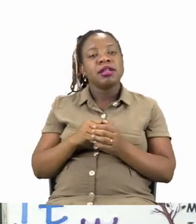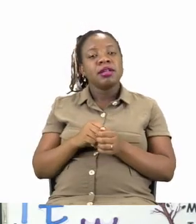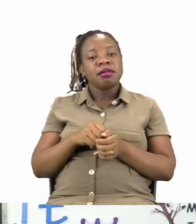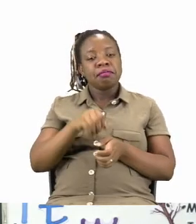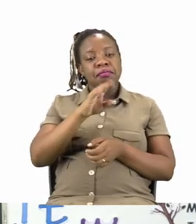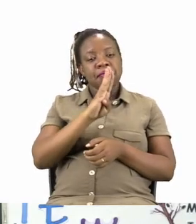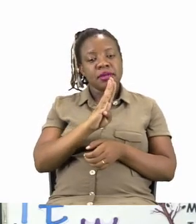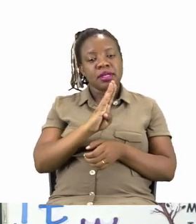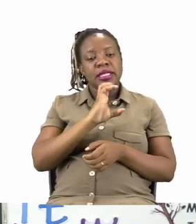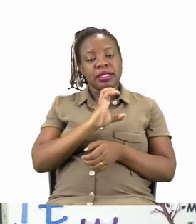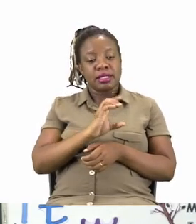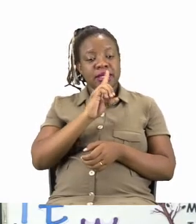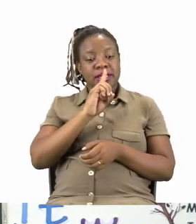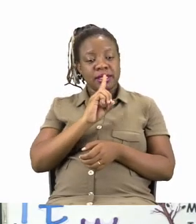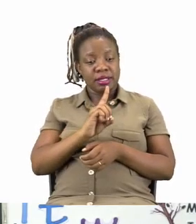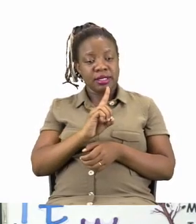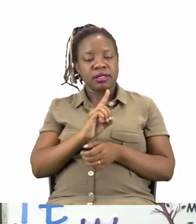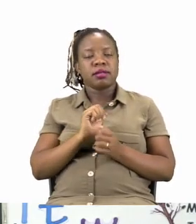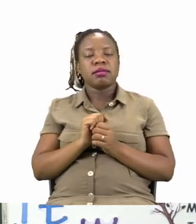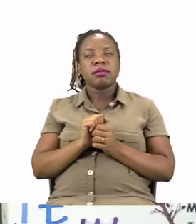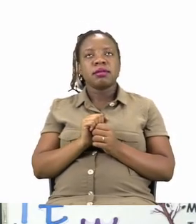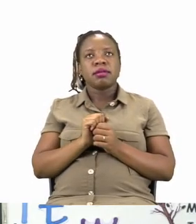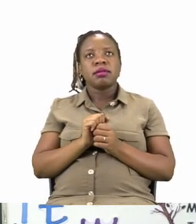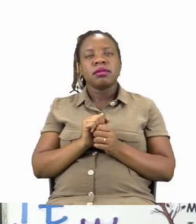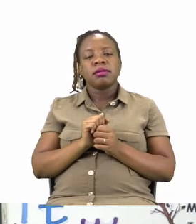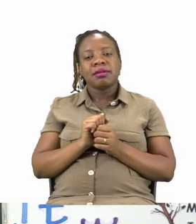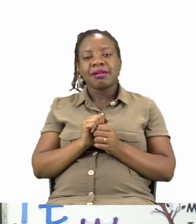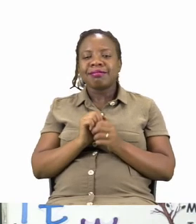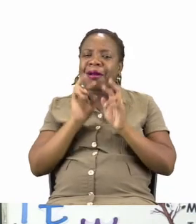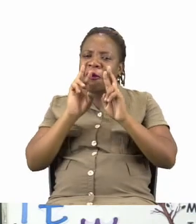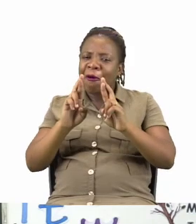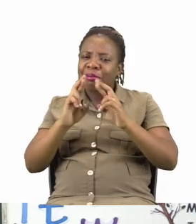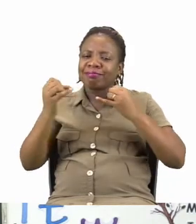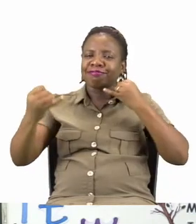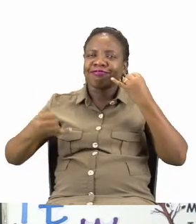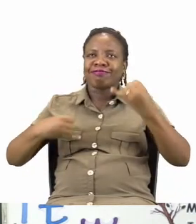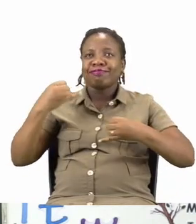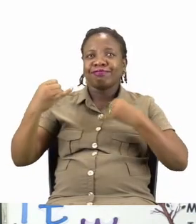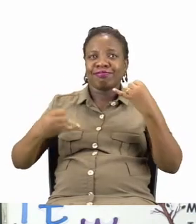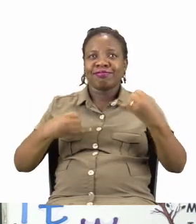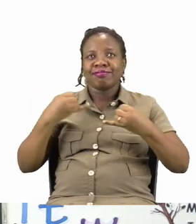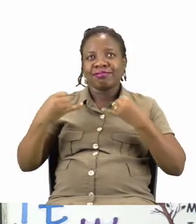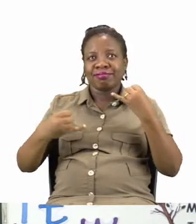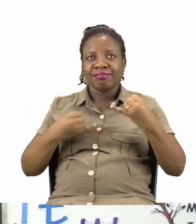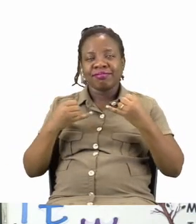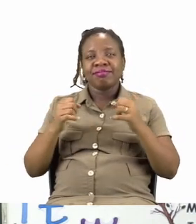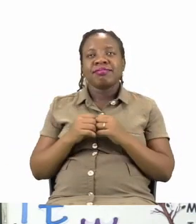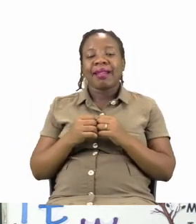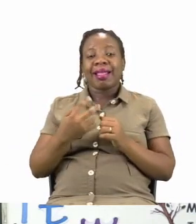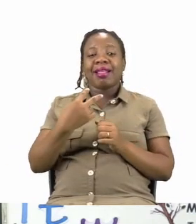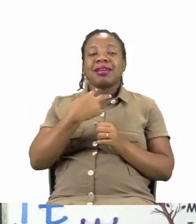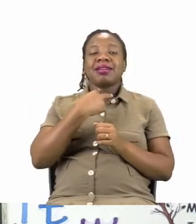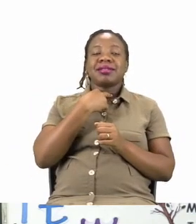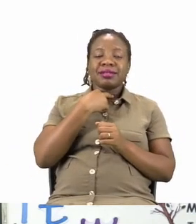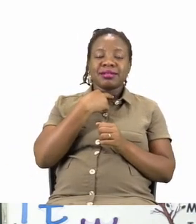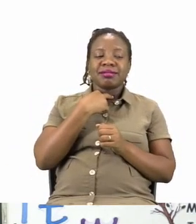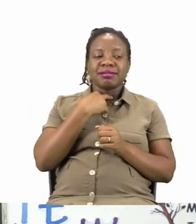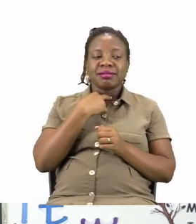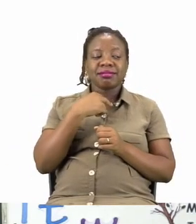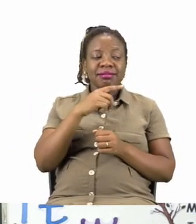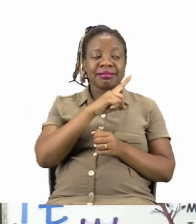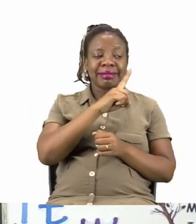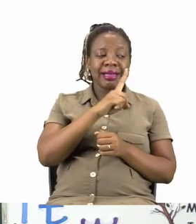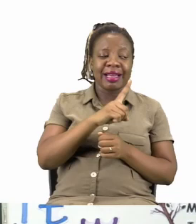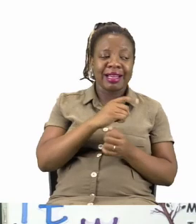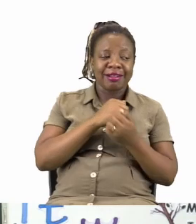right sentences. I hope you will have fun, everyone. Now remember, if you get stuck, you can always ask a